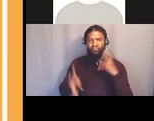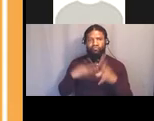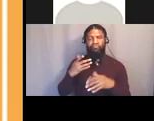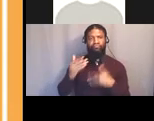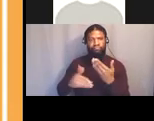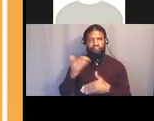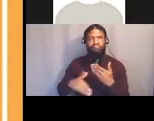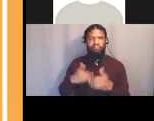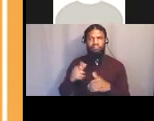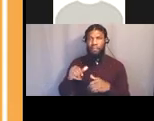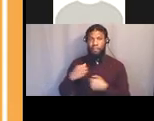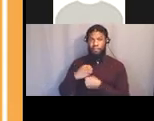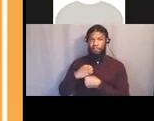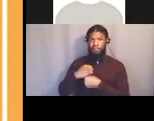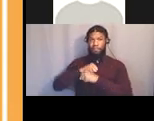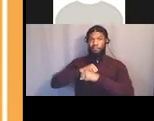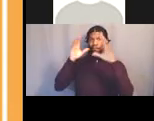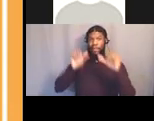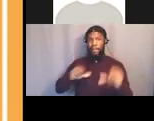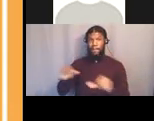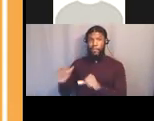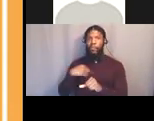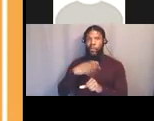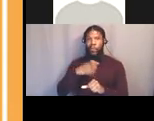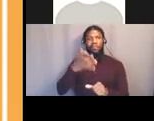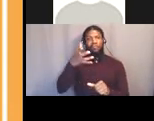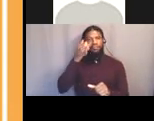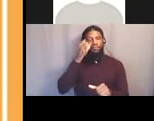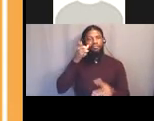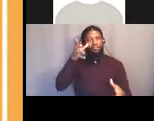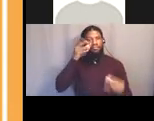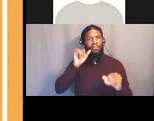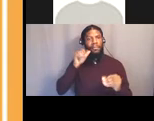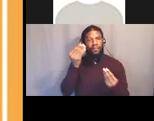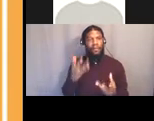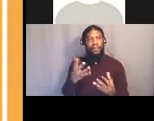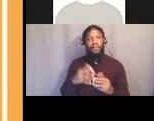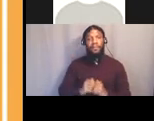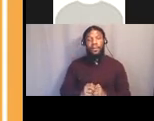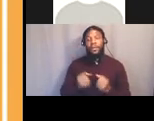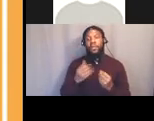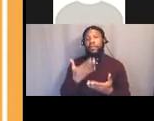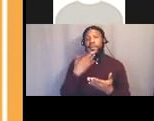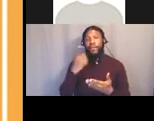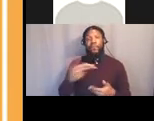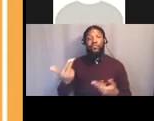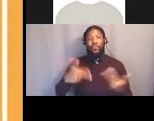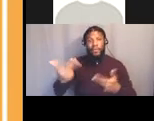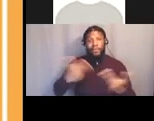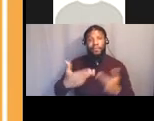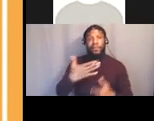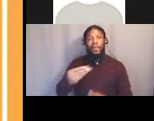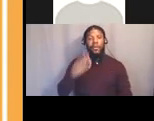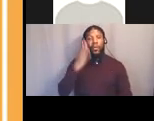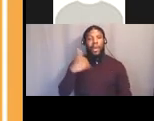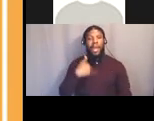possible. So thank you so much for joining. And I think we'll have some music playing. If you have questions, please drop it in the